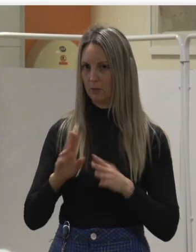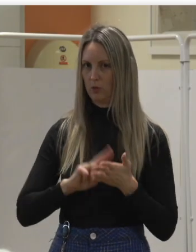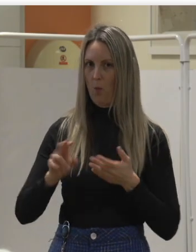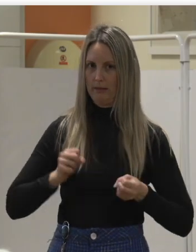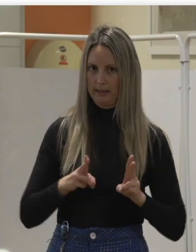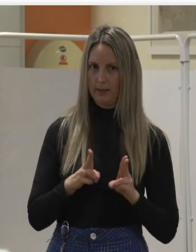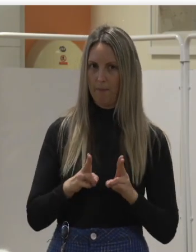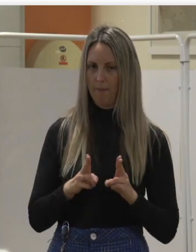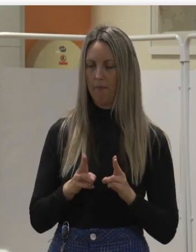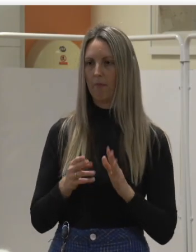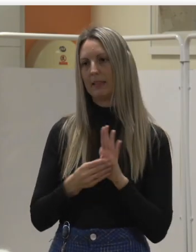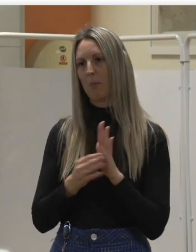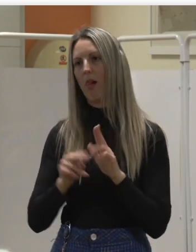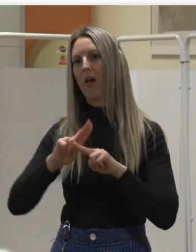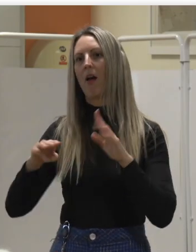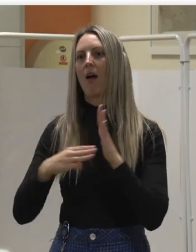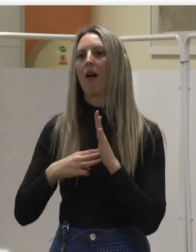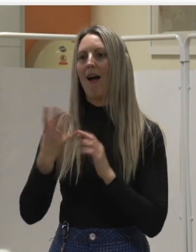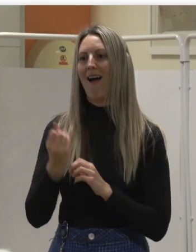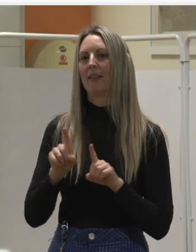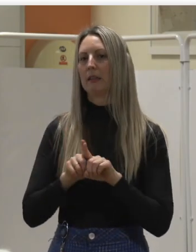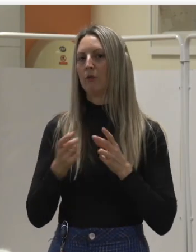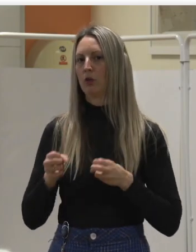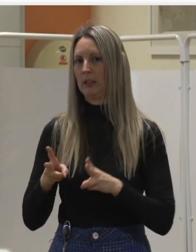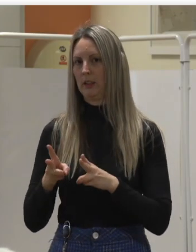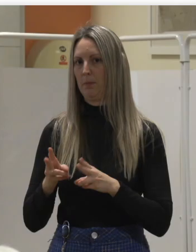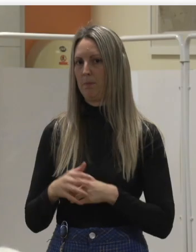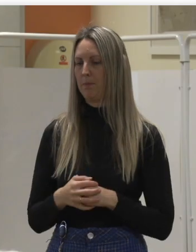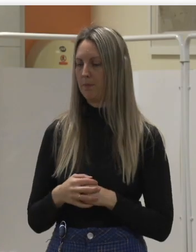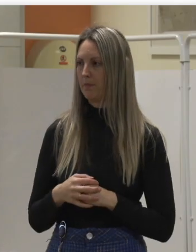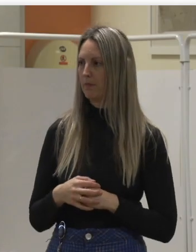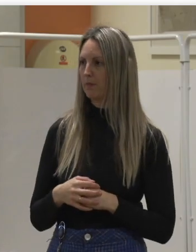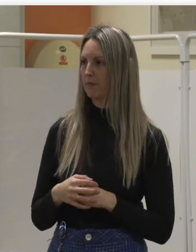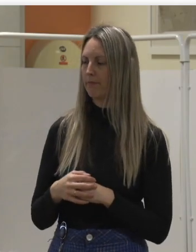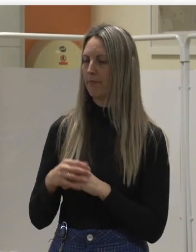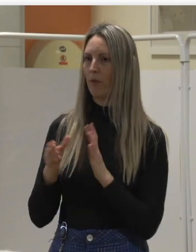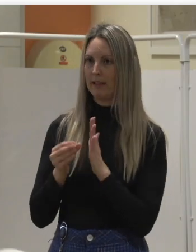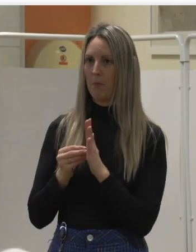these protective mechanisms which calm them down are